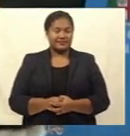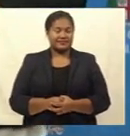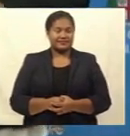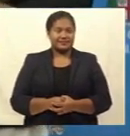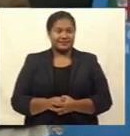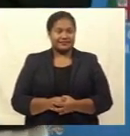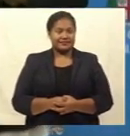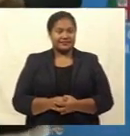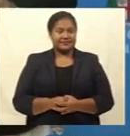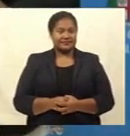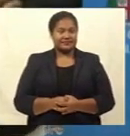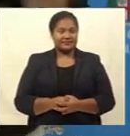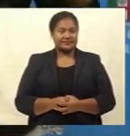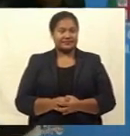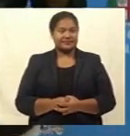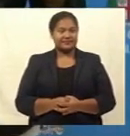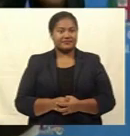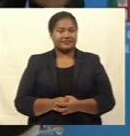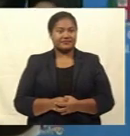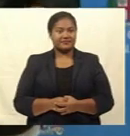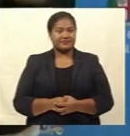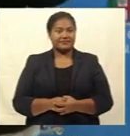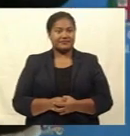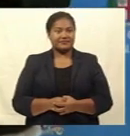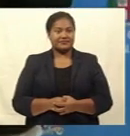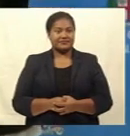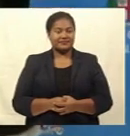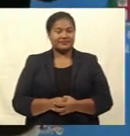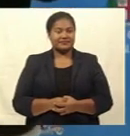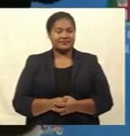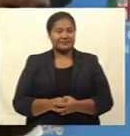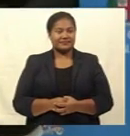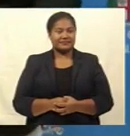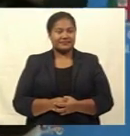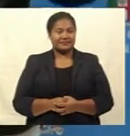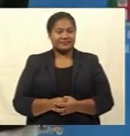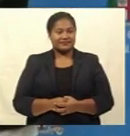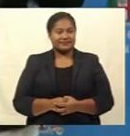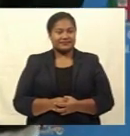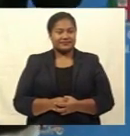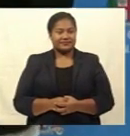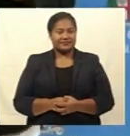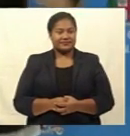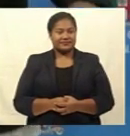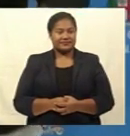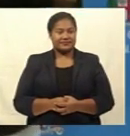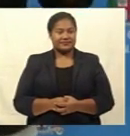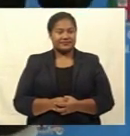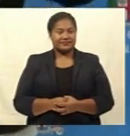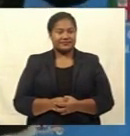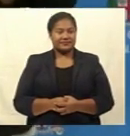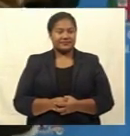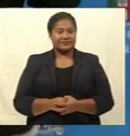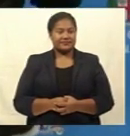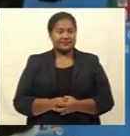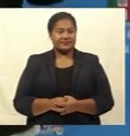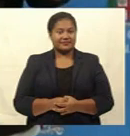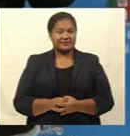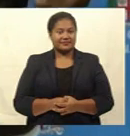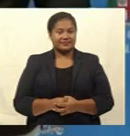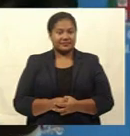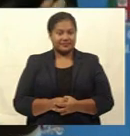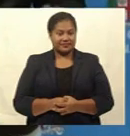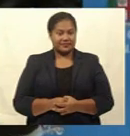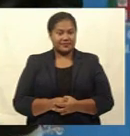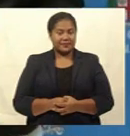events of interest, such as the Tavakumbu funeral. Also, while they did work in the hospital, they did not work in the isolation ward, where